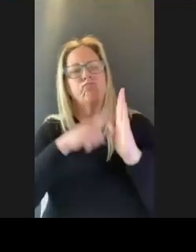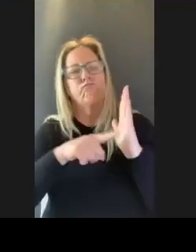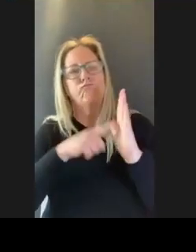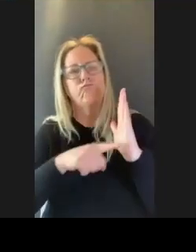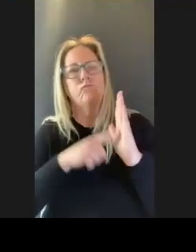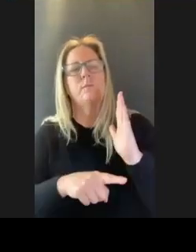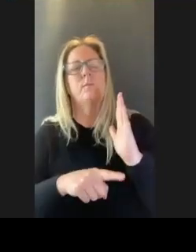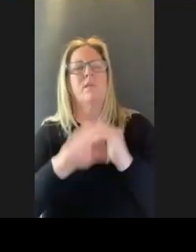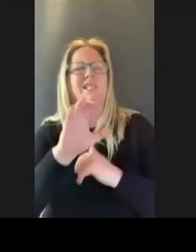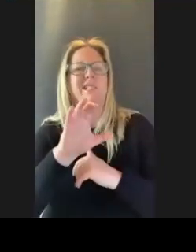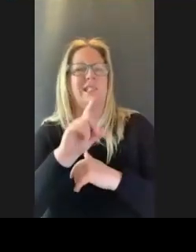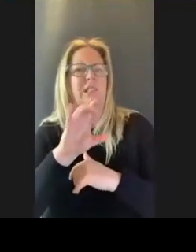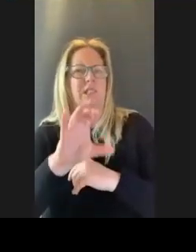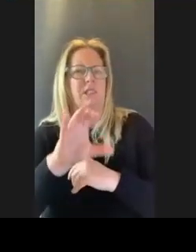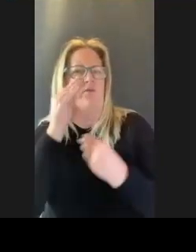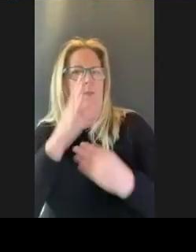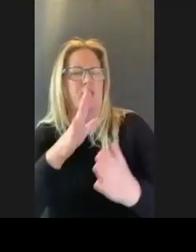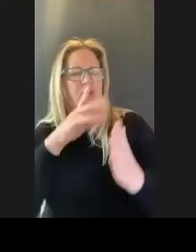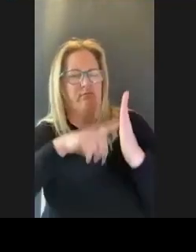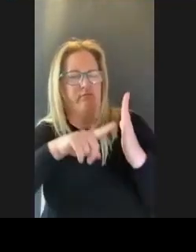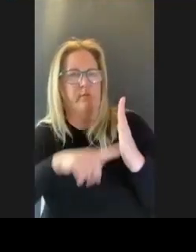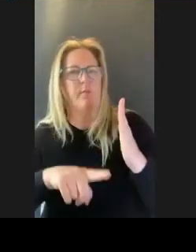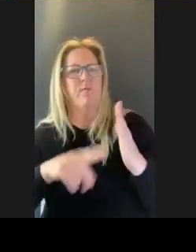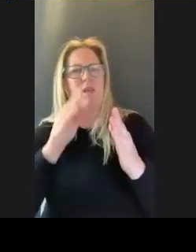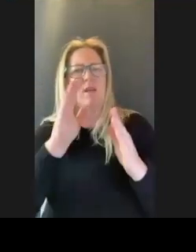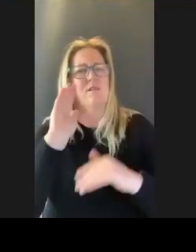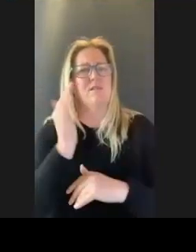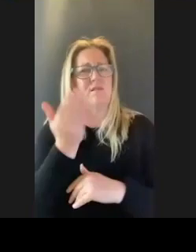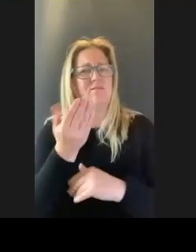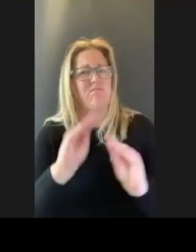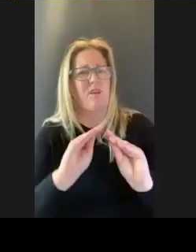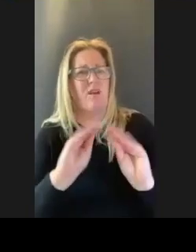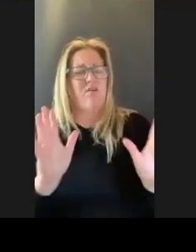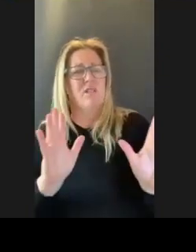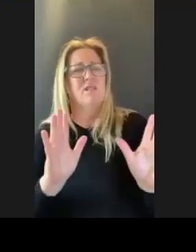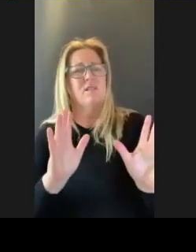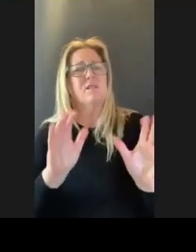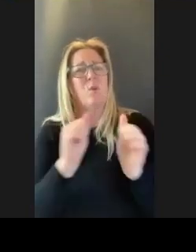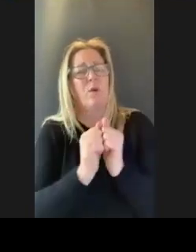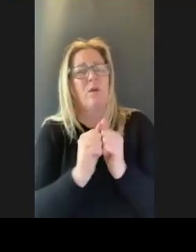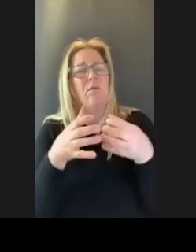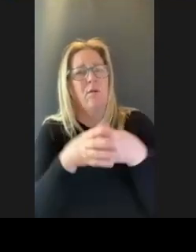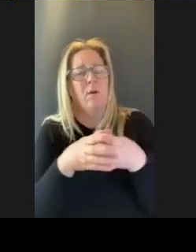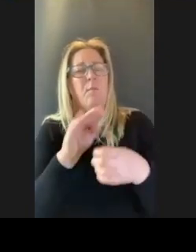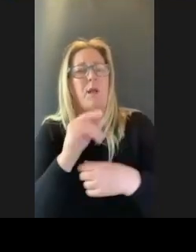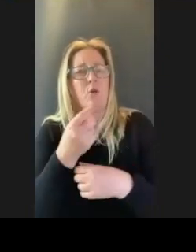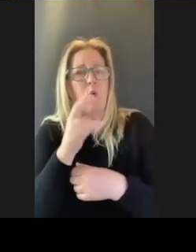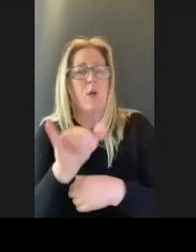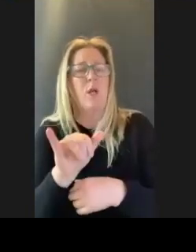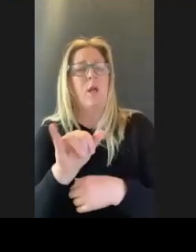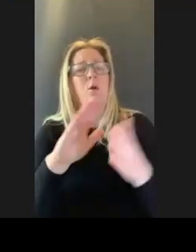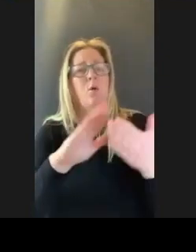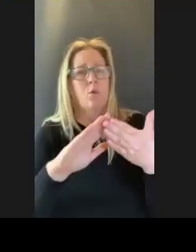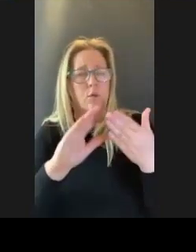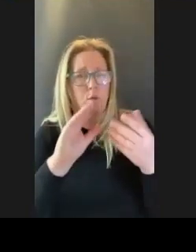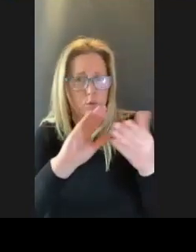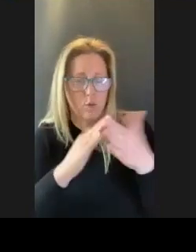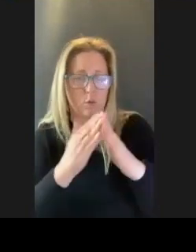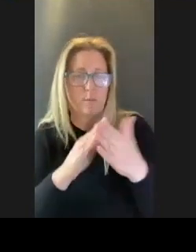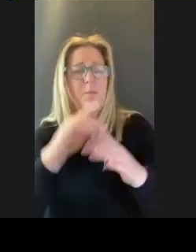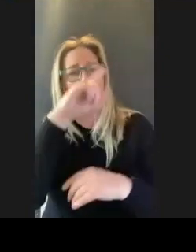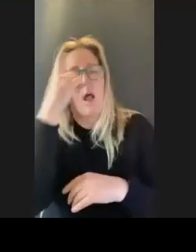Disease Control, it is apparent that among our racial and ethnic minority groups, the Black community has been